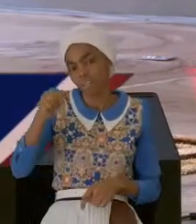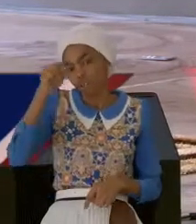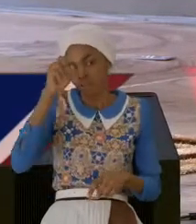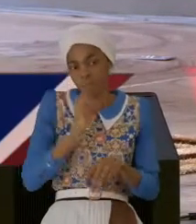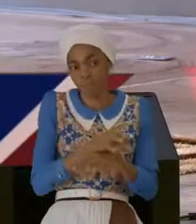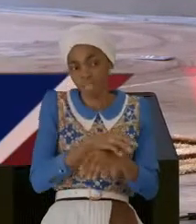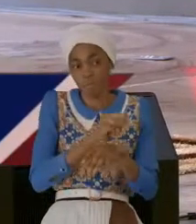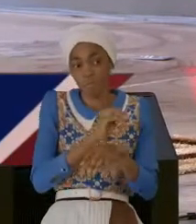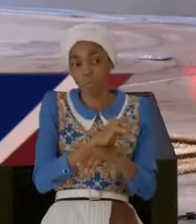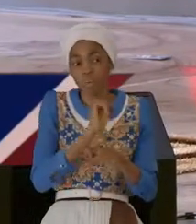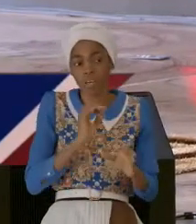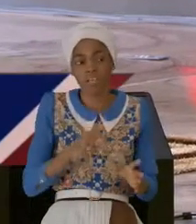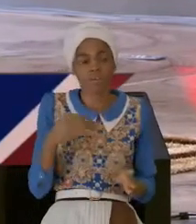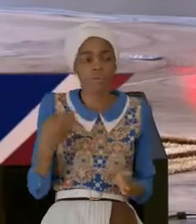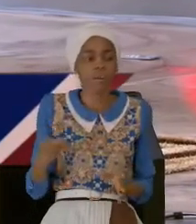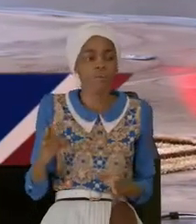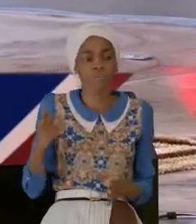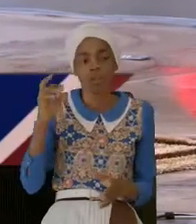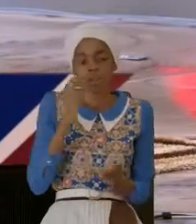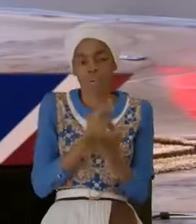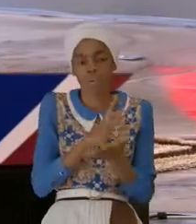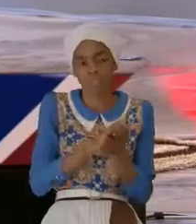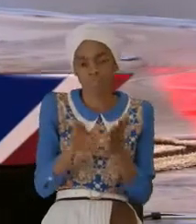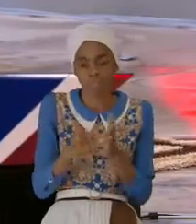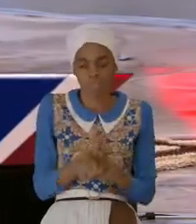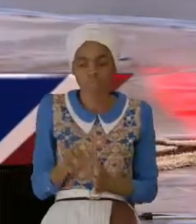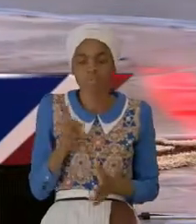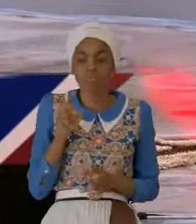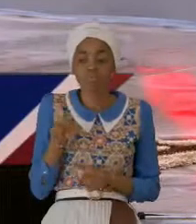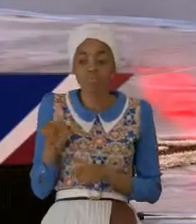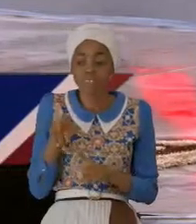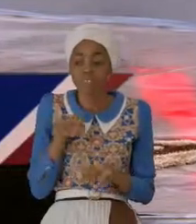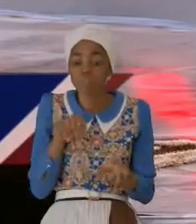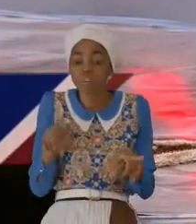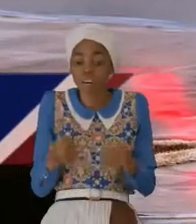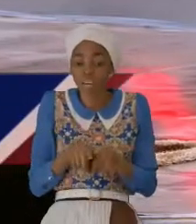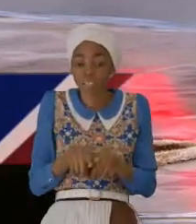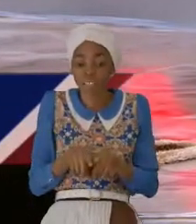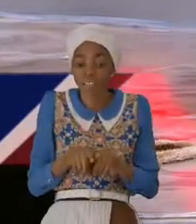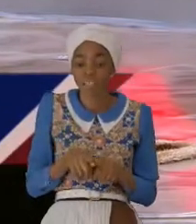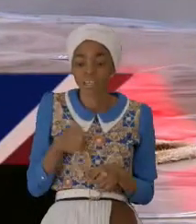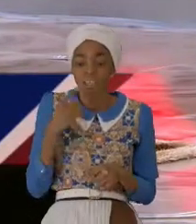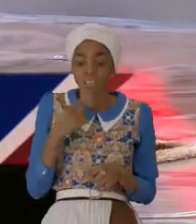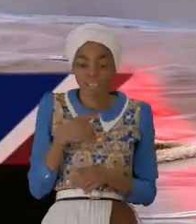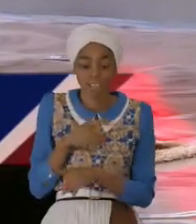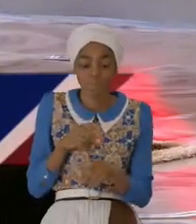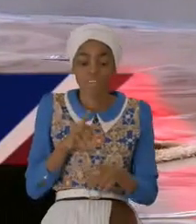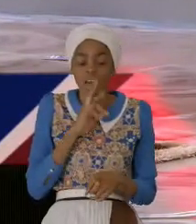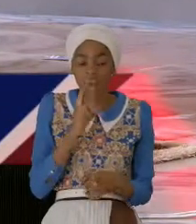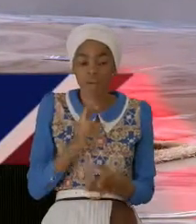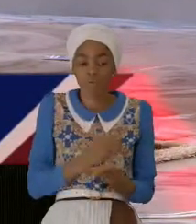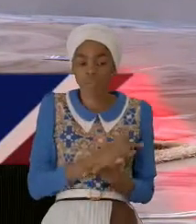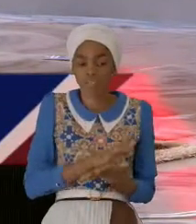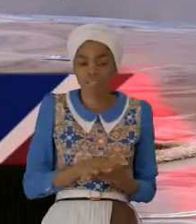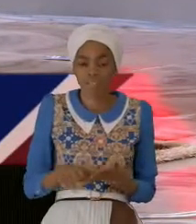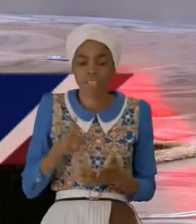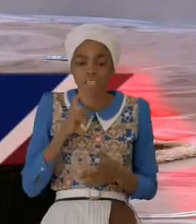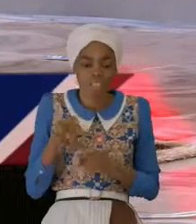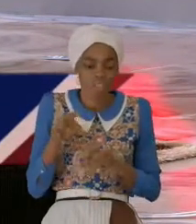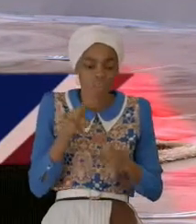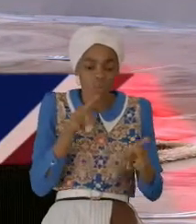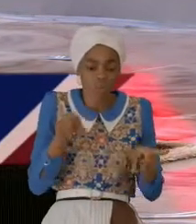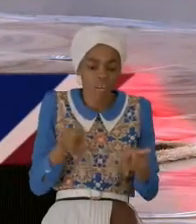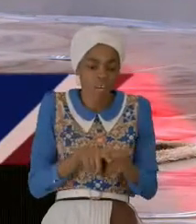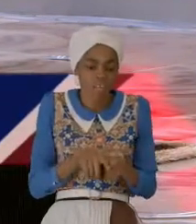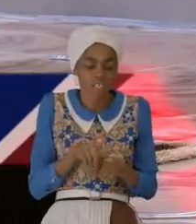of righteousness they look like the righteous they look like they're preaching the gospel they look